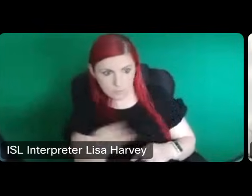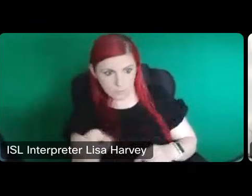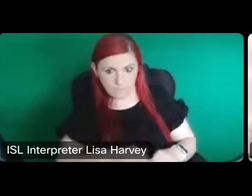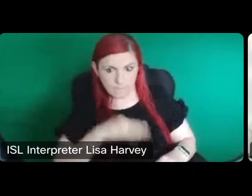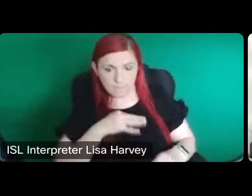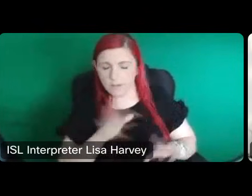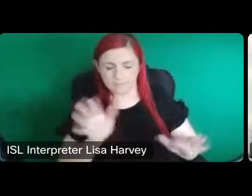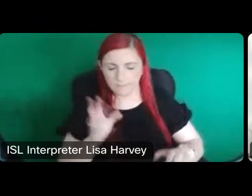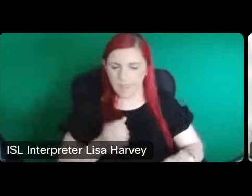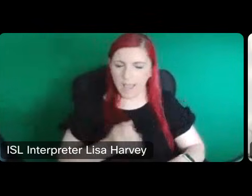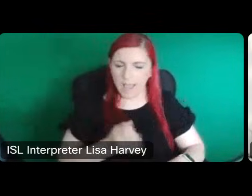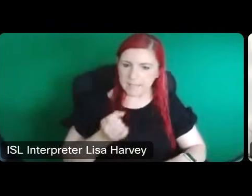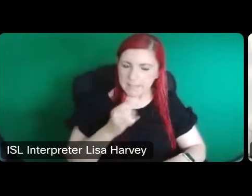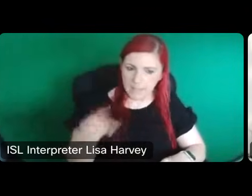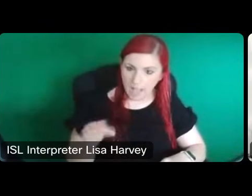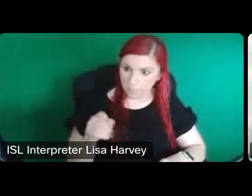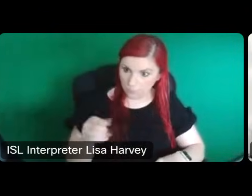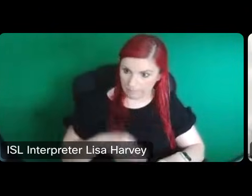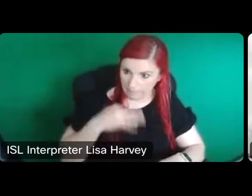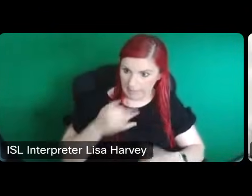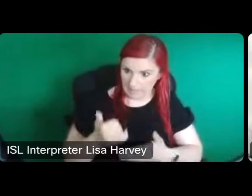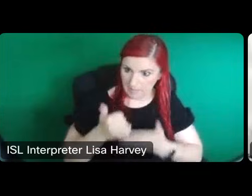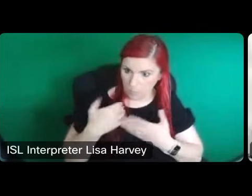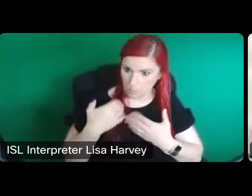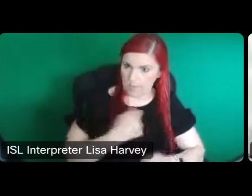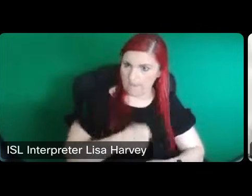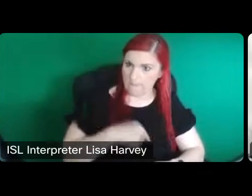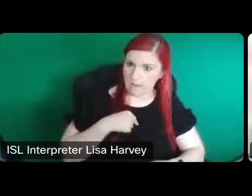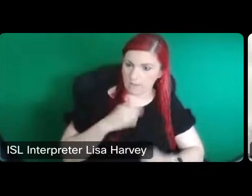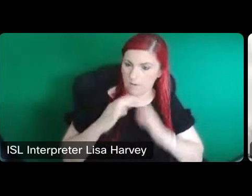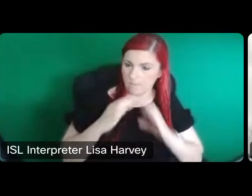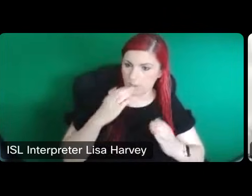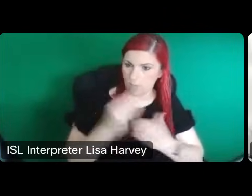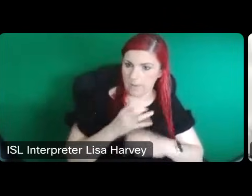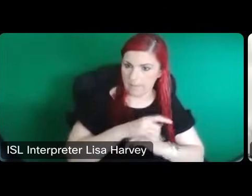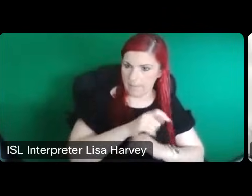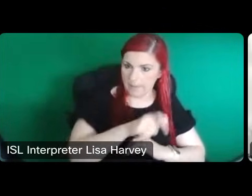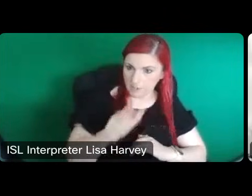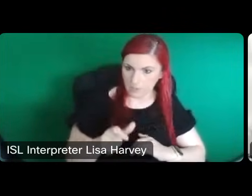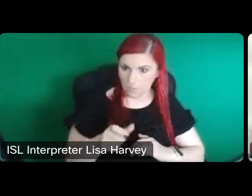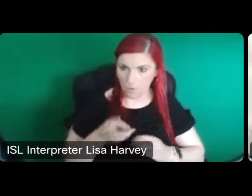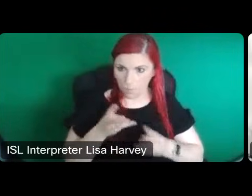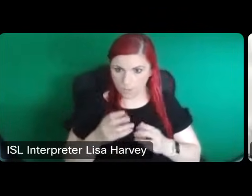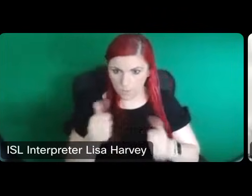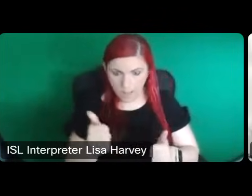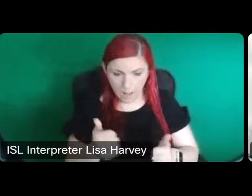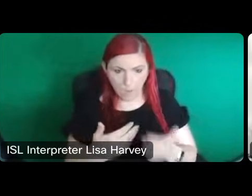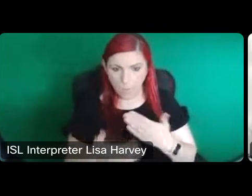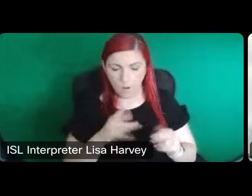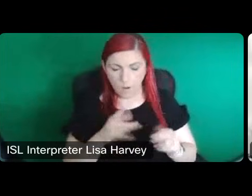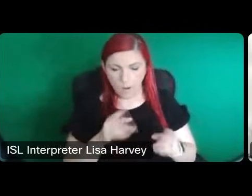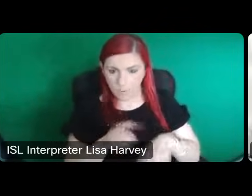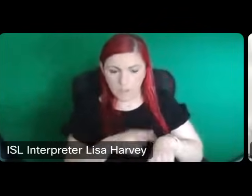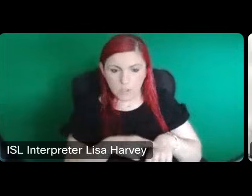ask staff, do you feel supported to have honest conversations with patients? What worked well? What could be done better? Do